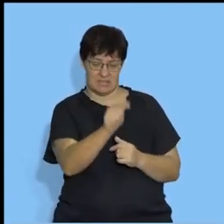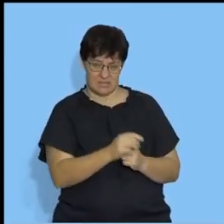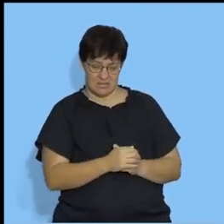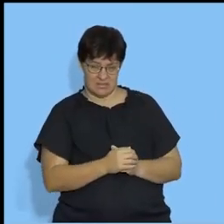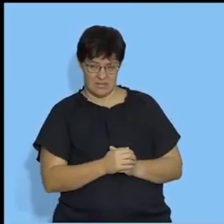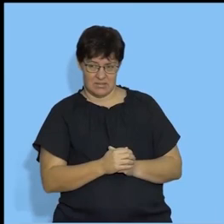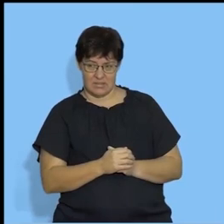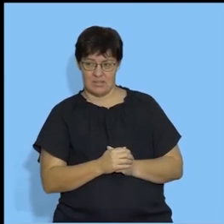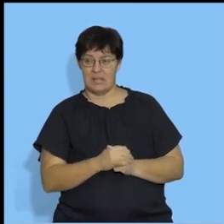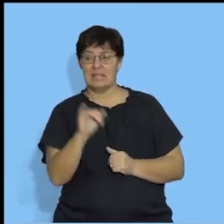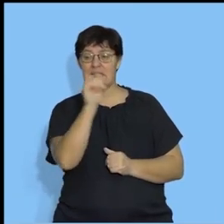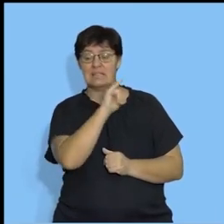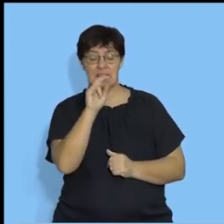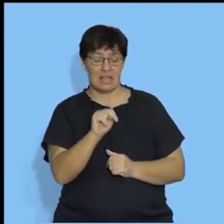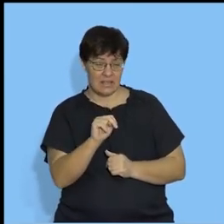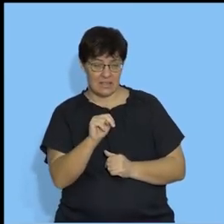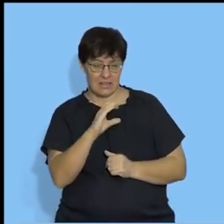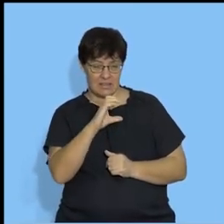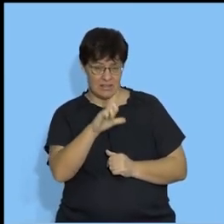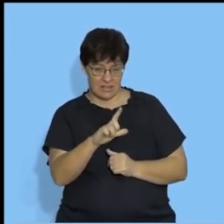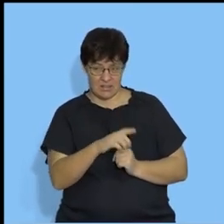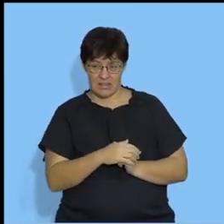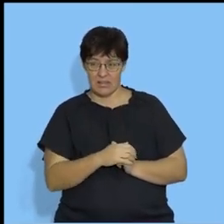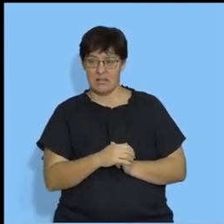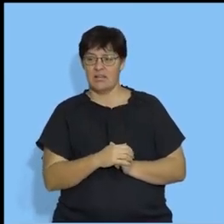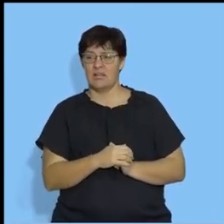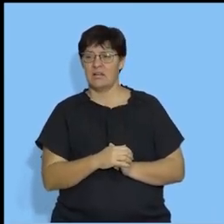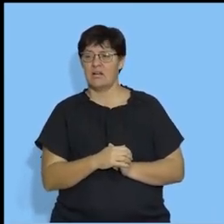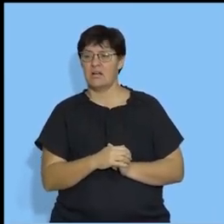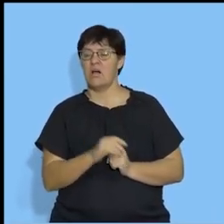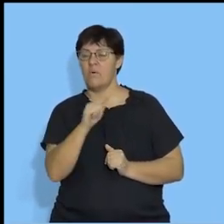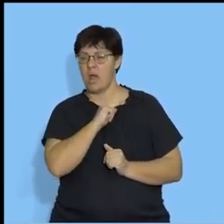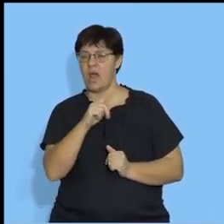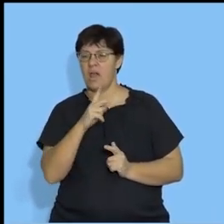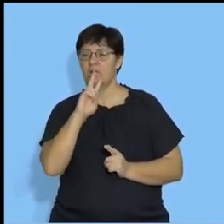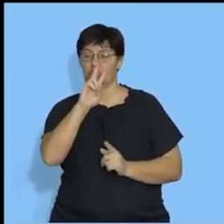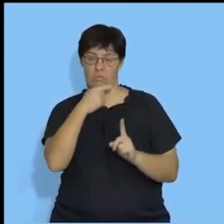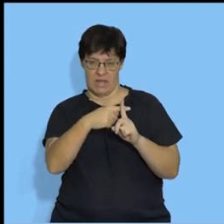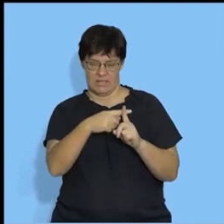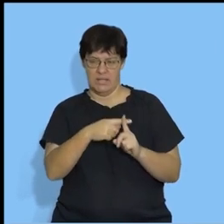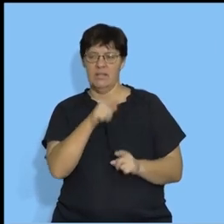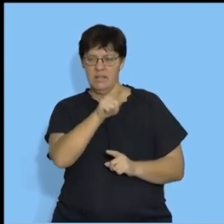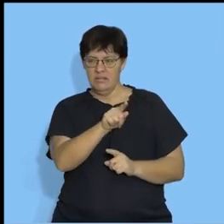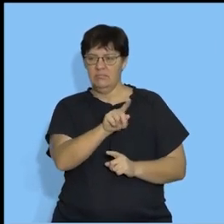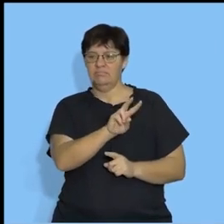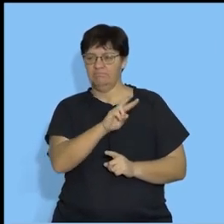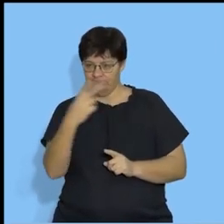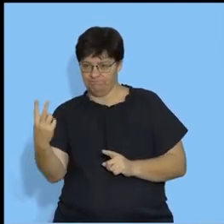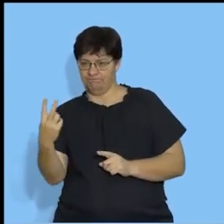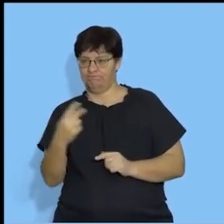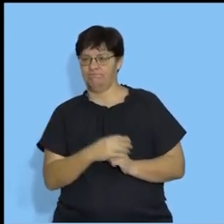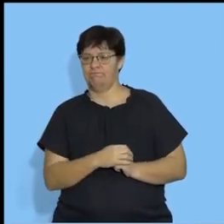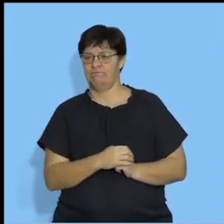zinc undergoes, because here the oxidation number is 2+, zinc undergoes